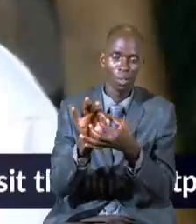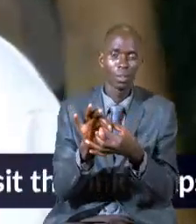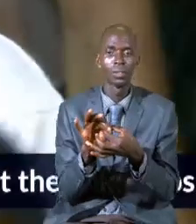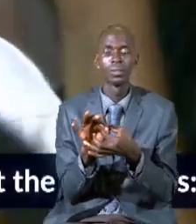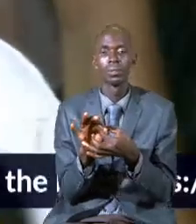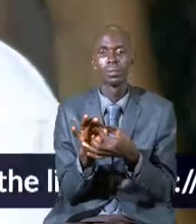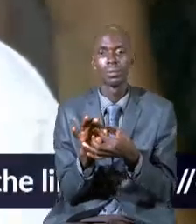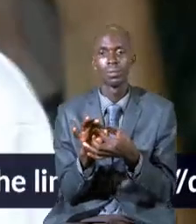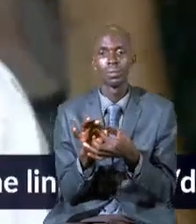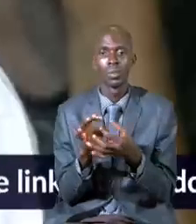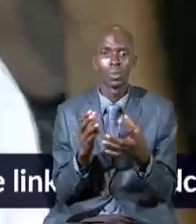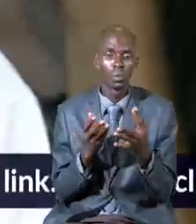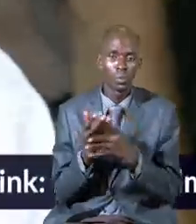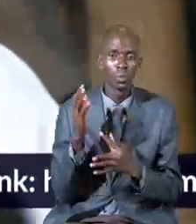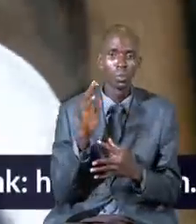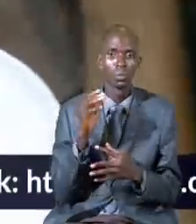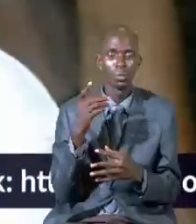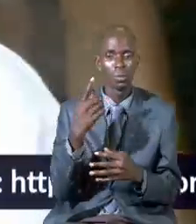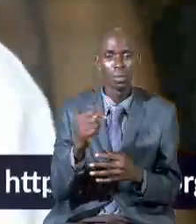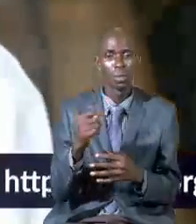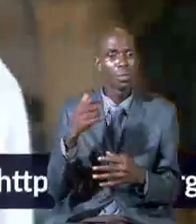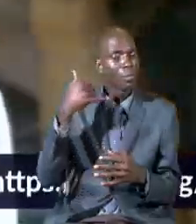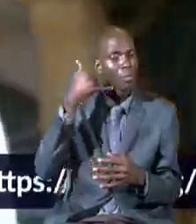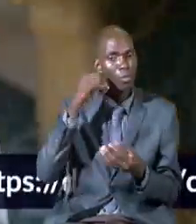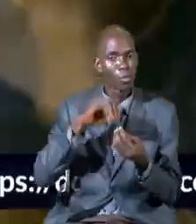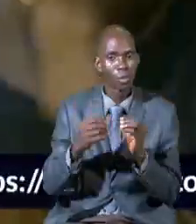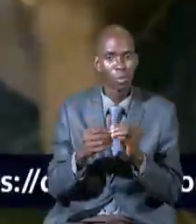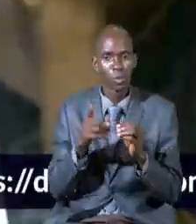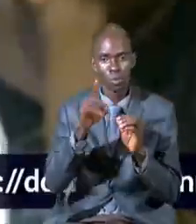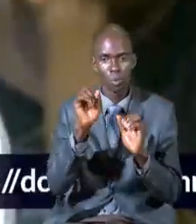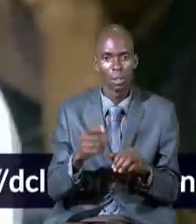through the phone provided.